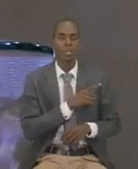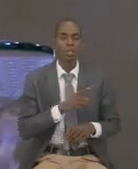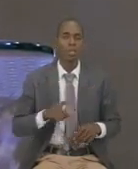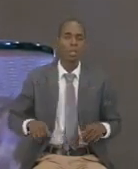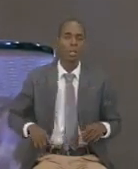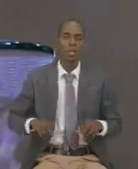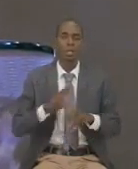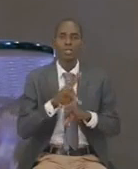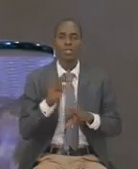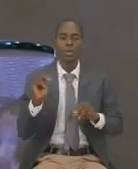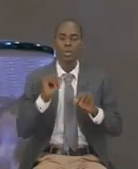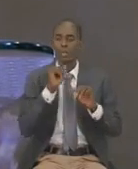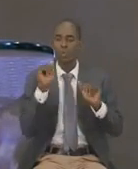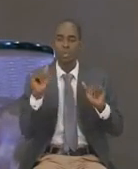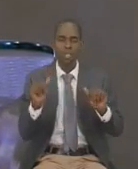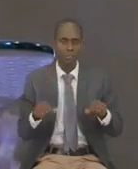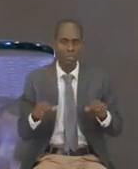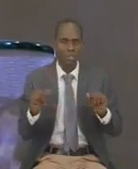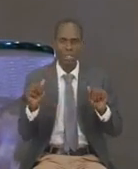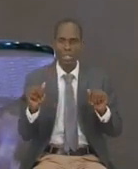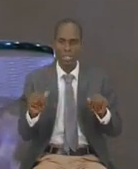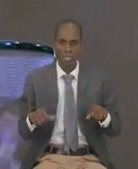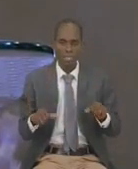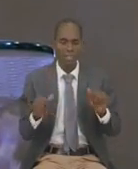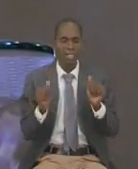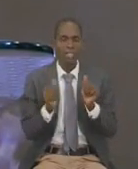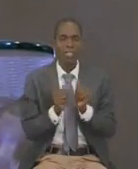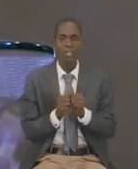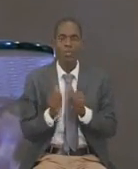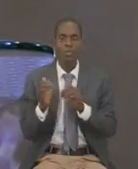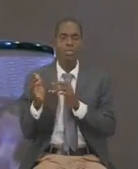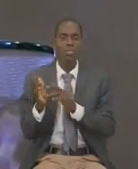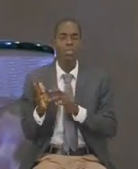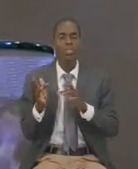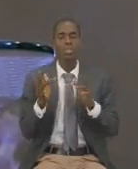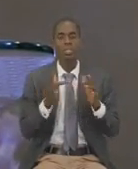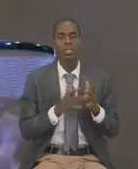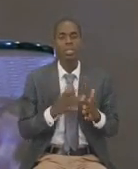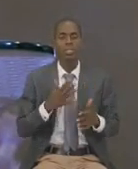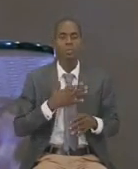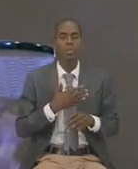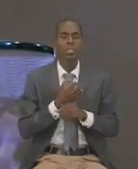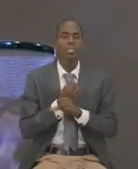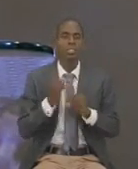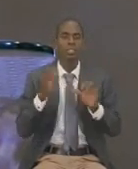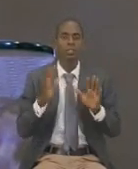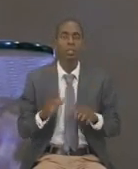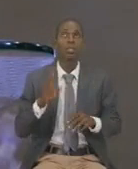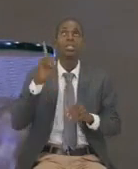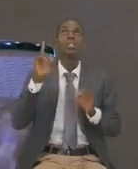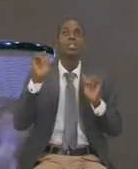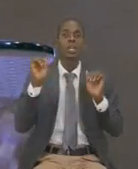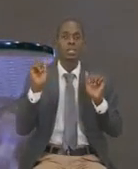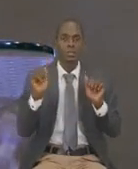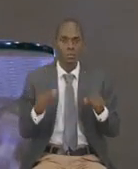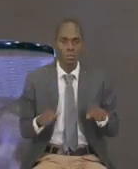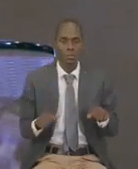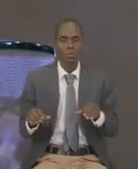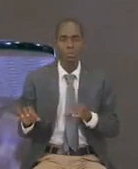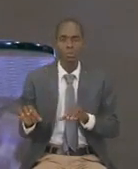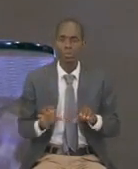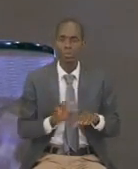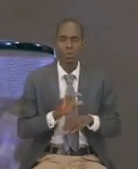my Lord, no impossibility. With Jesus, my Savior, He can